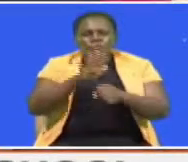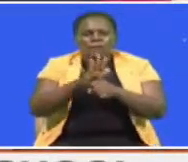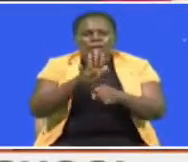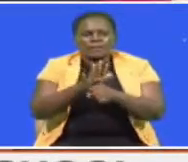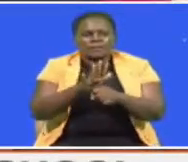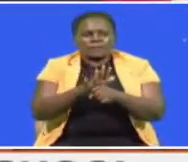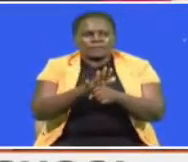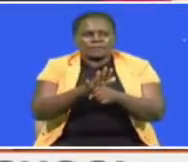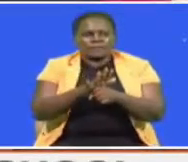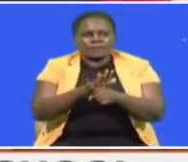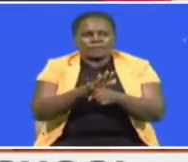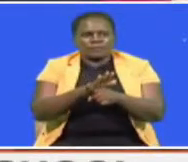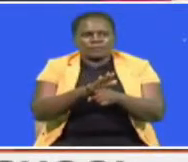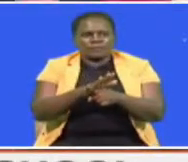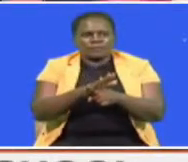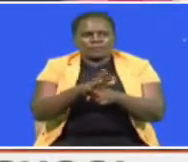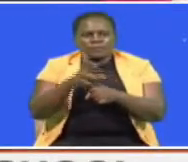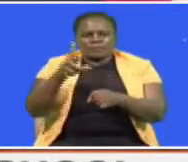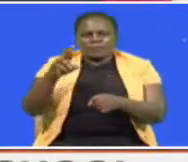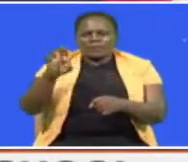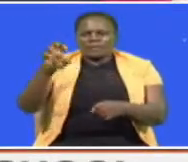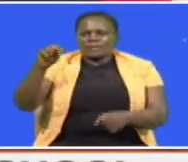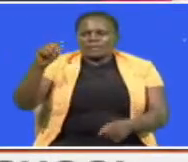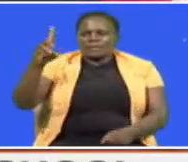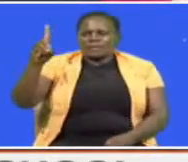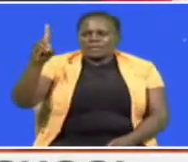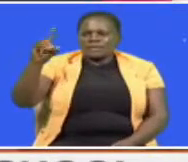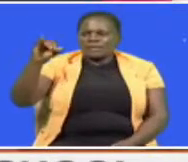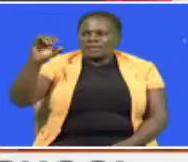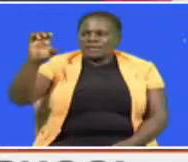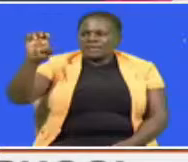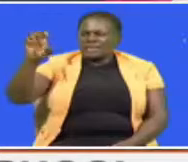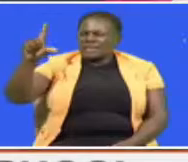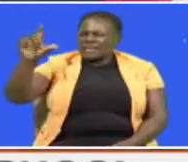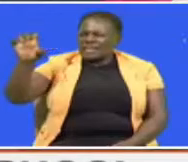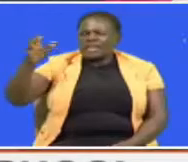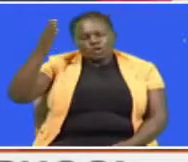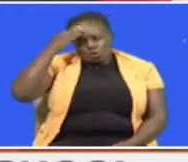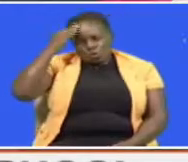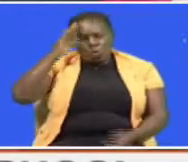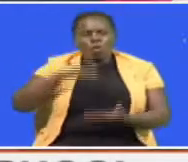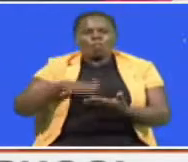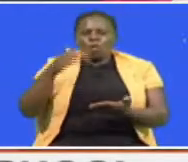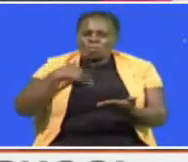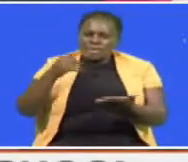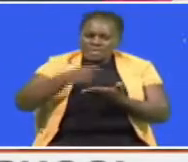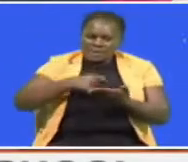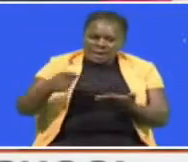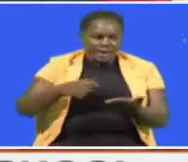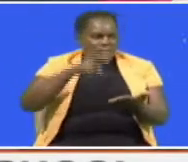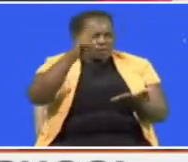Kwa Rendile anajua sana, anasoma, anaandika.